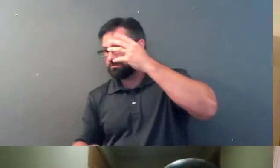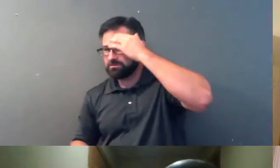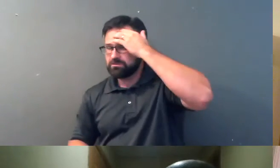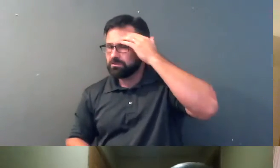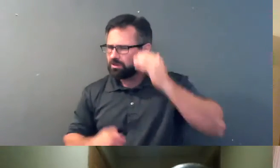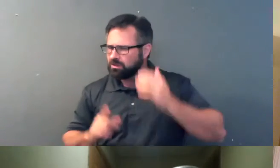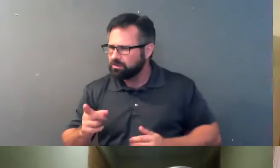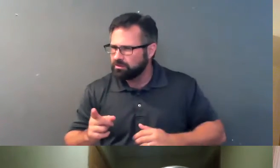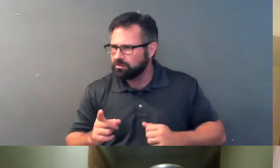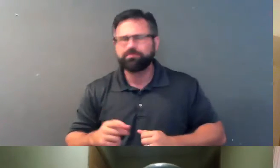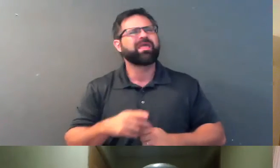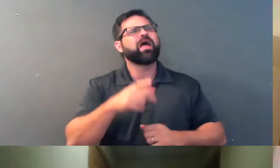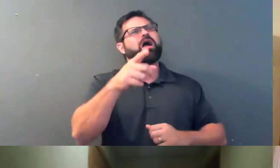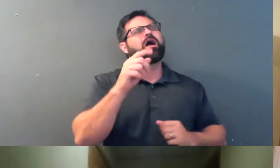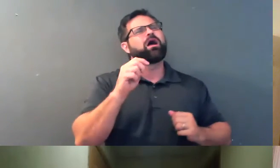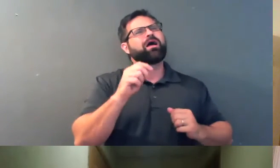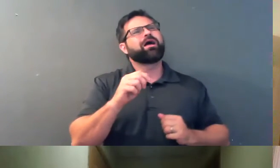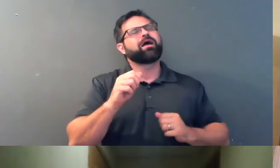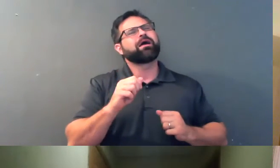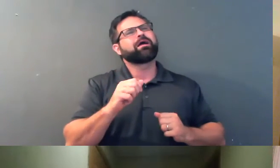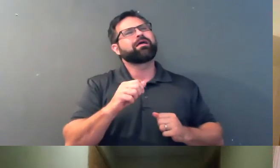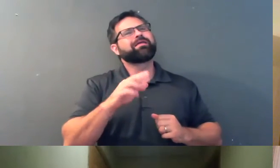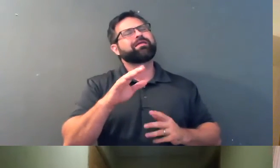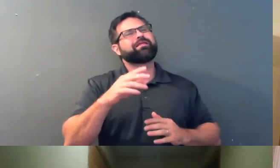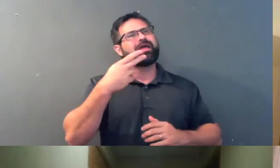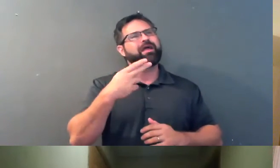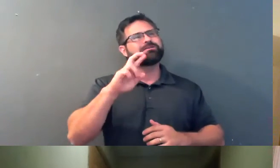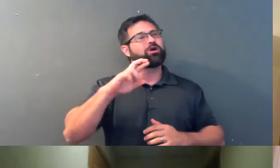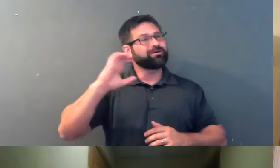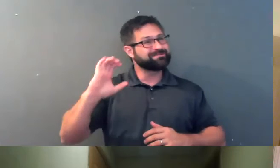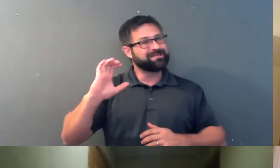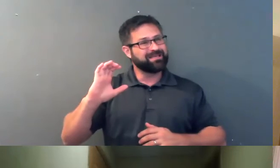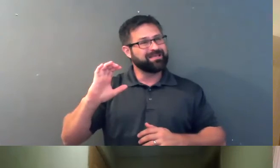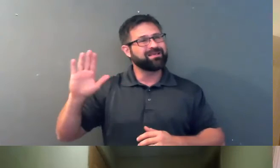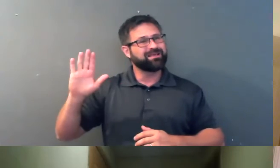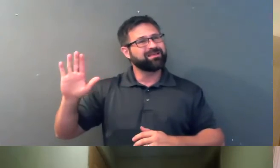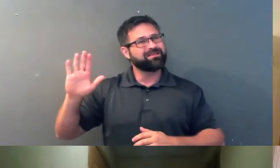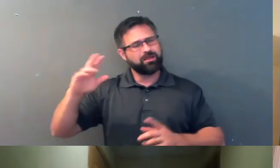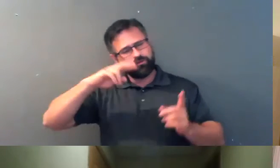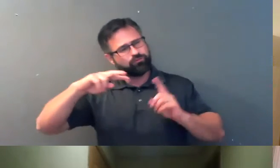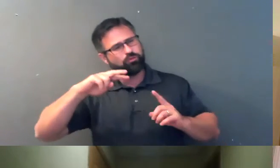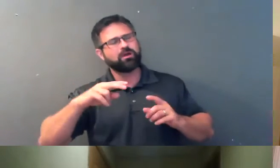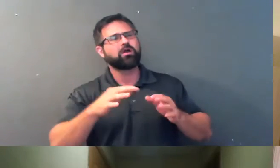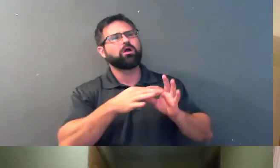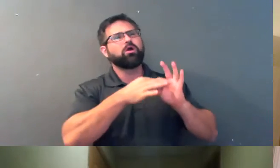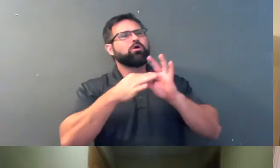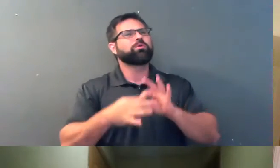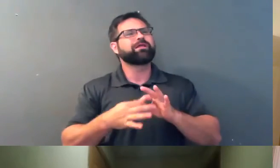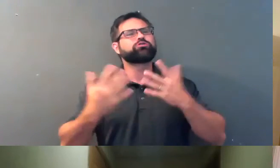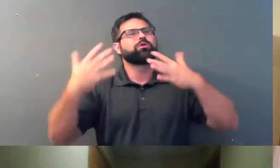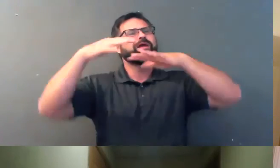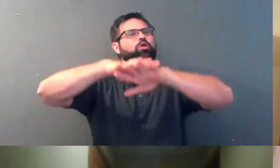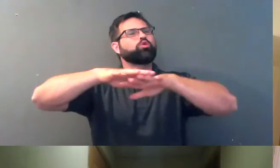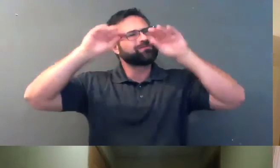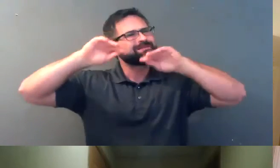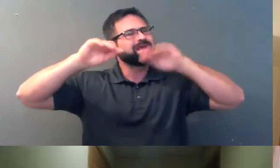Can we publicize the best practice like HRC viewing inclusive education in New Brunswick, Canada as one